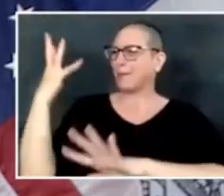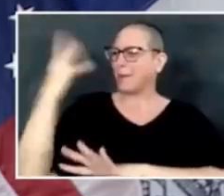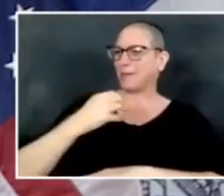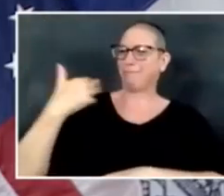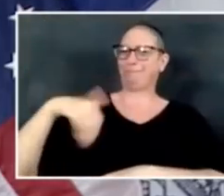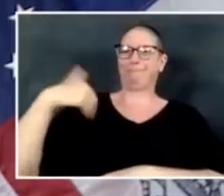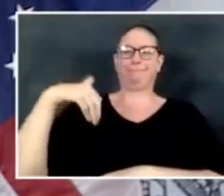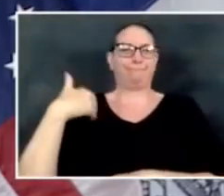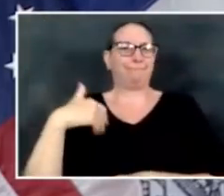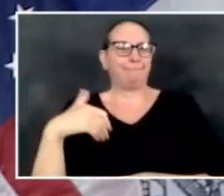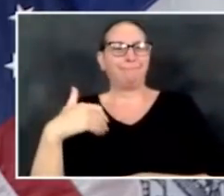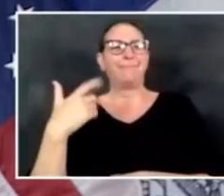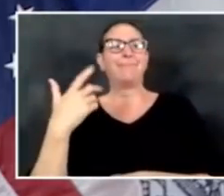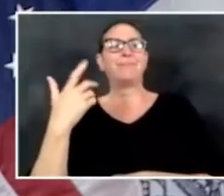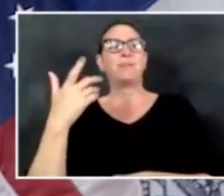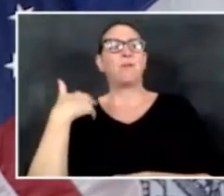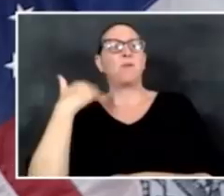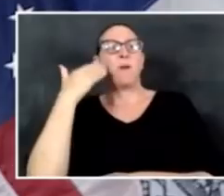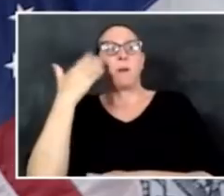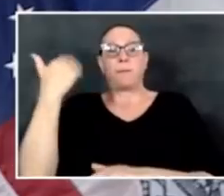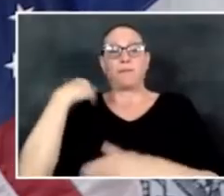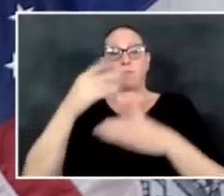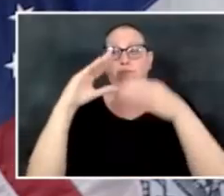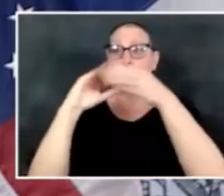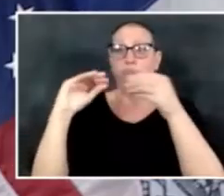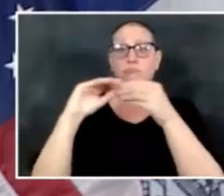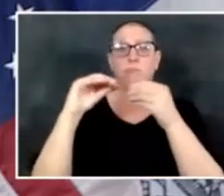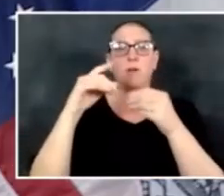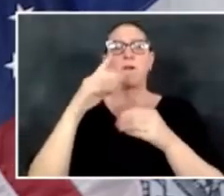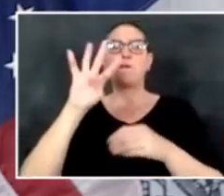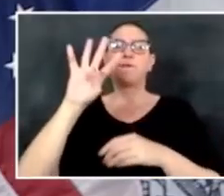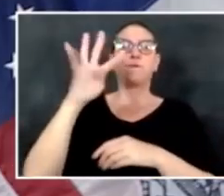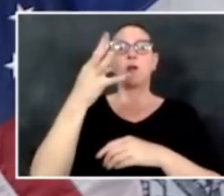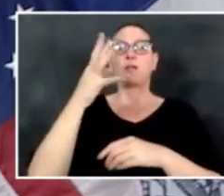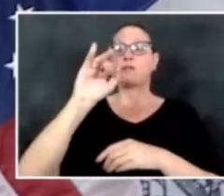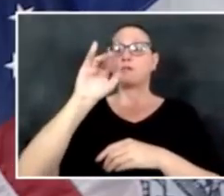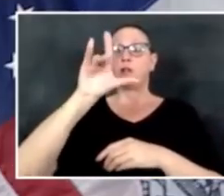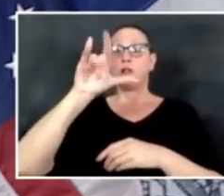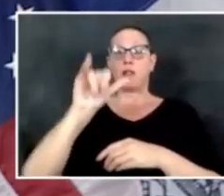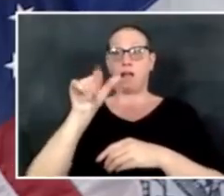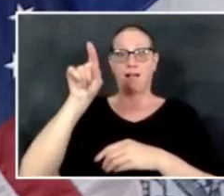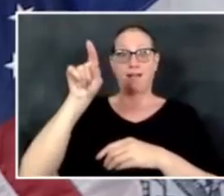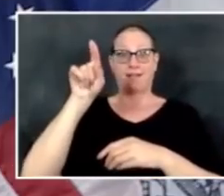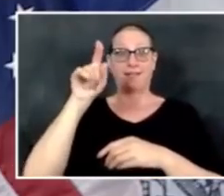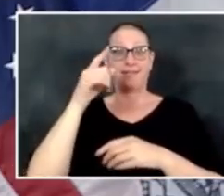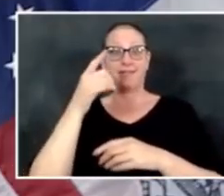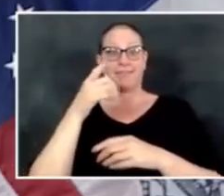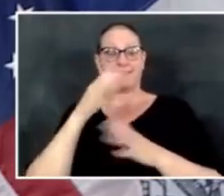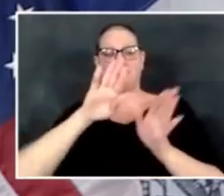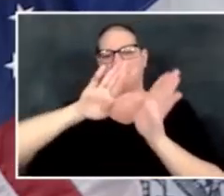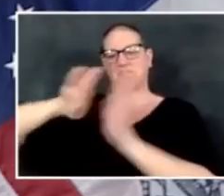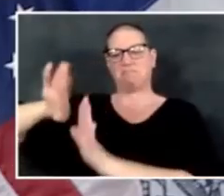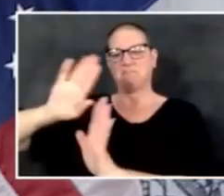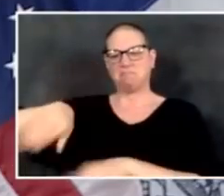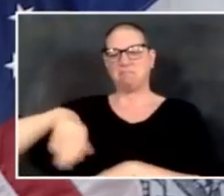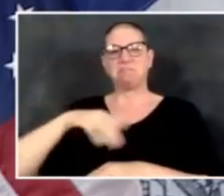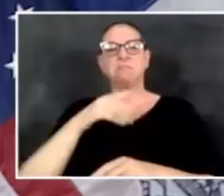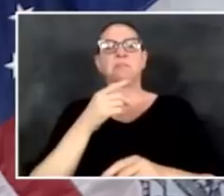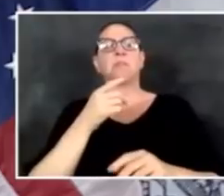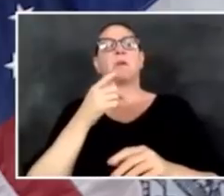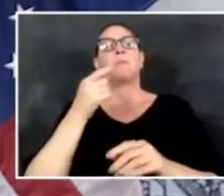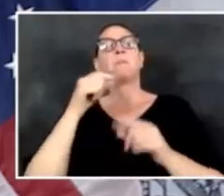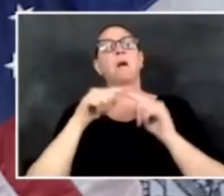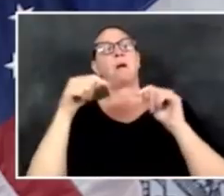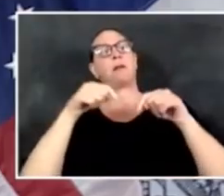July fireworks are all set, but what's the plan for making sure that beaches are guarded, maybe working out a plan to